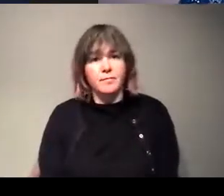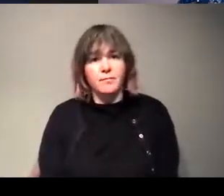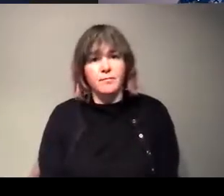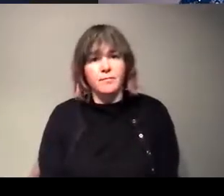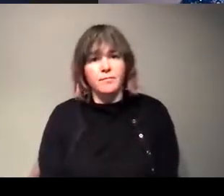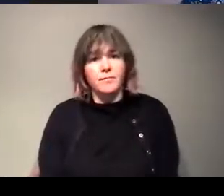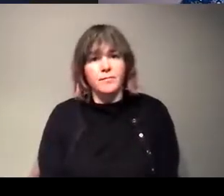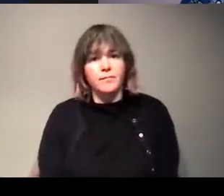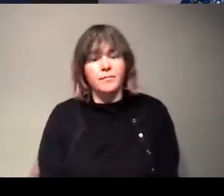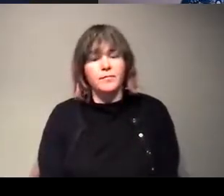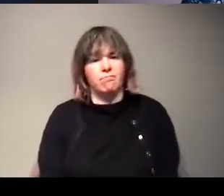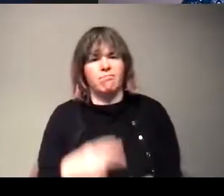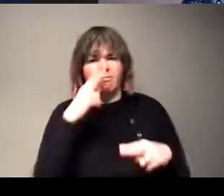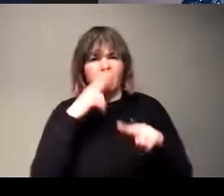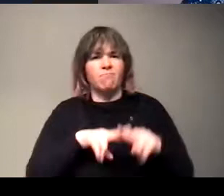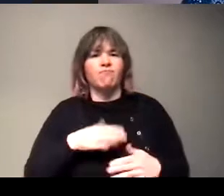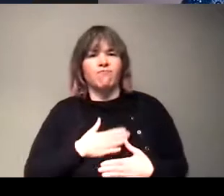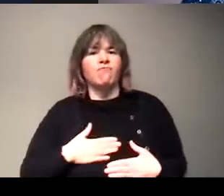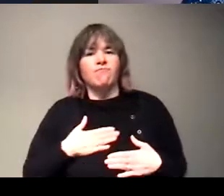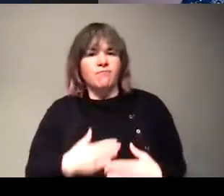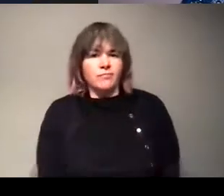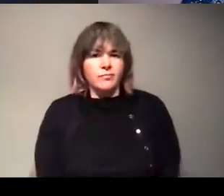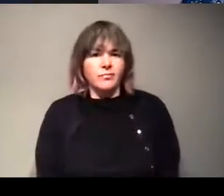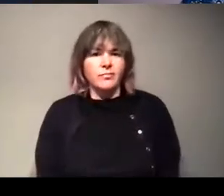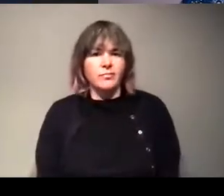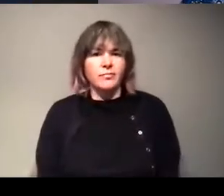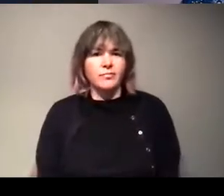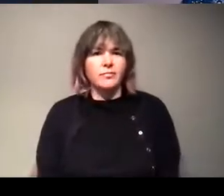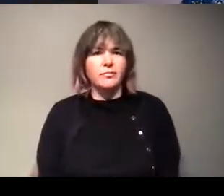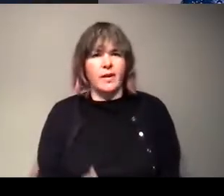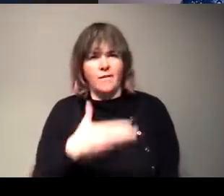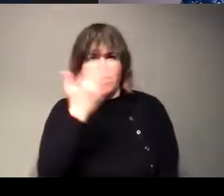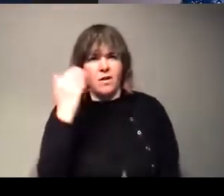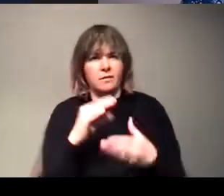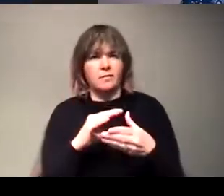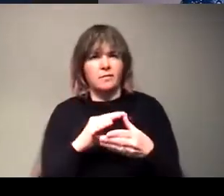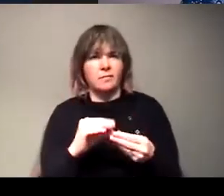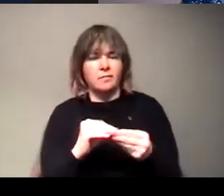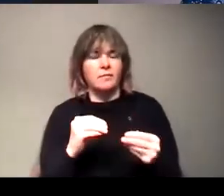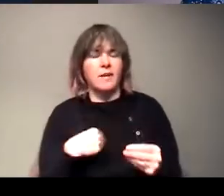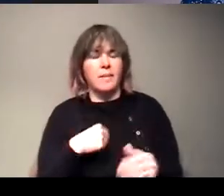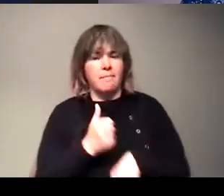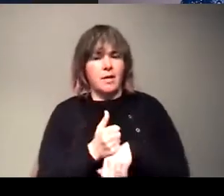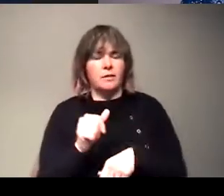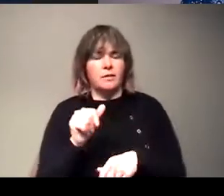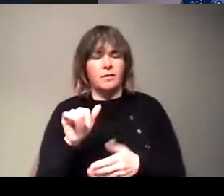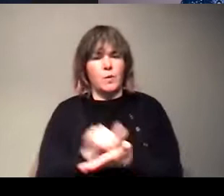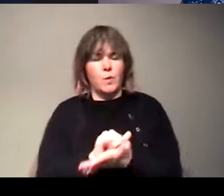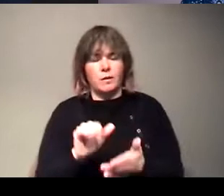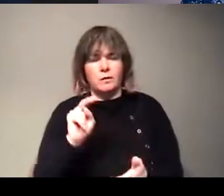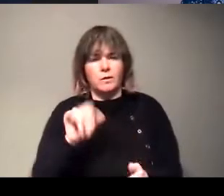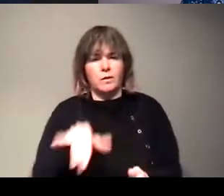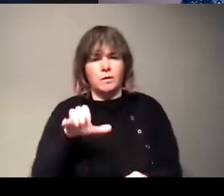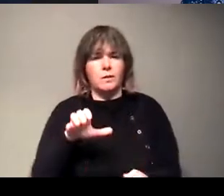This was so much fun. So I forgot to mention, I'm based in New York City, so my Twitter is